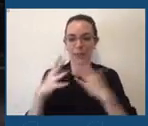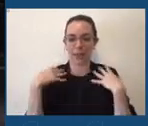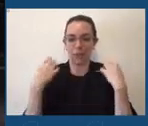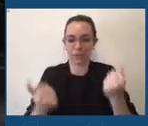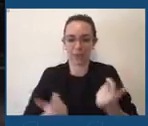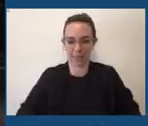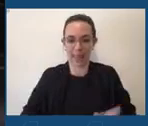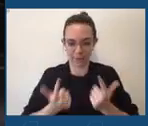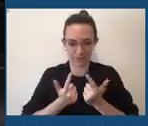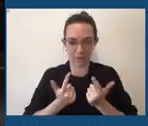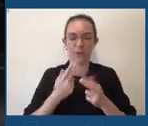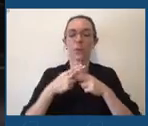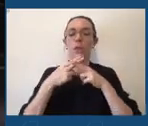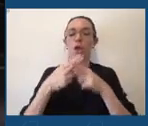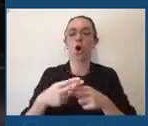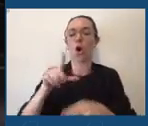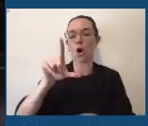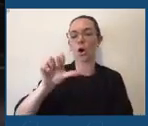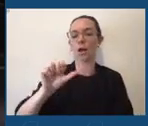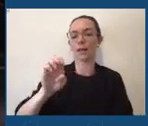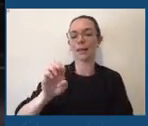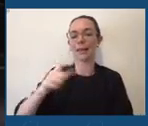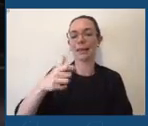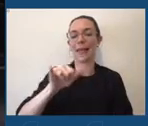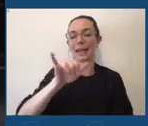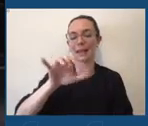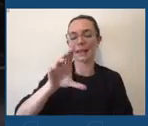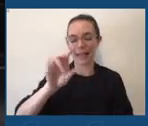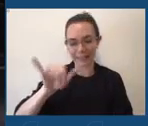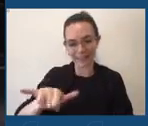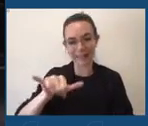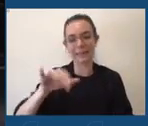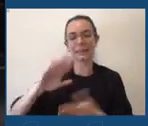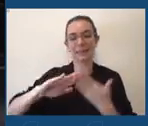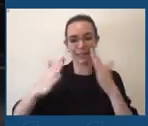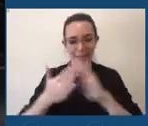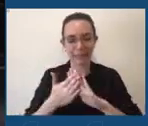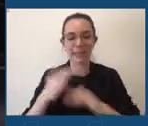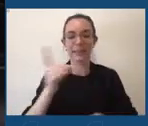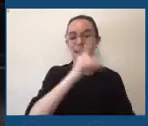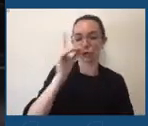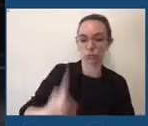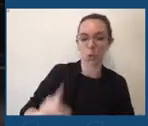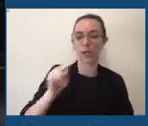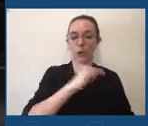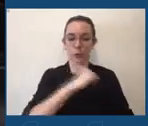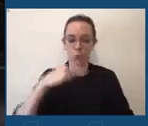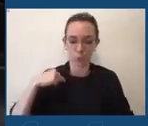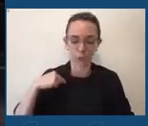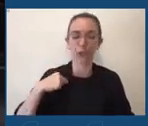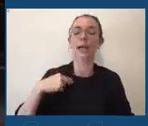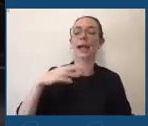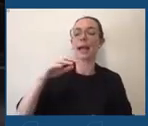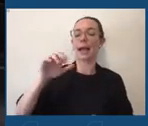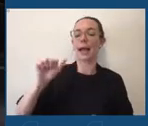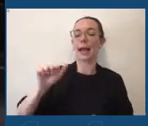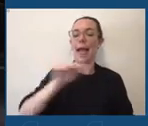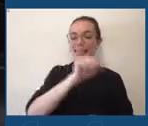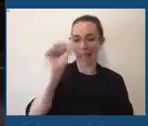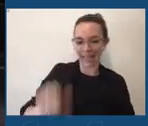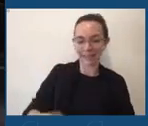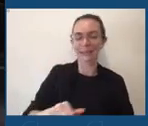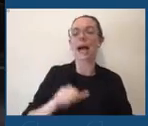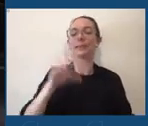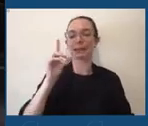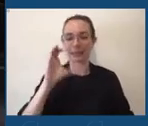we call legacy cities: Detroit, Newark, Atlanta, D.C., and New York. Each of them received